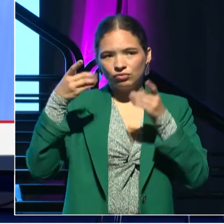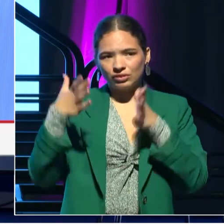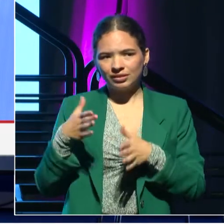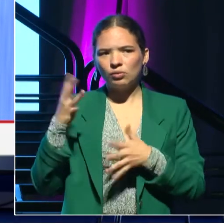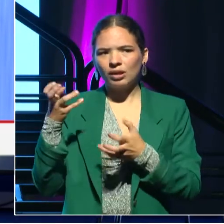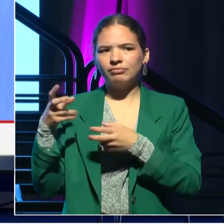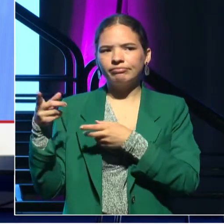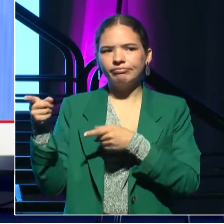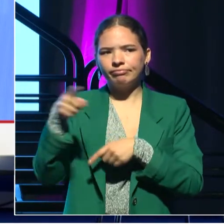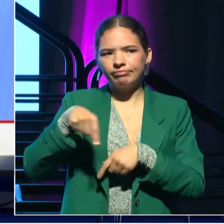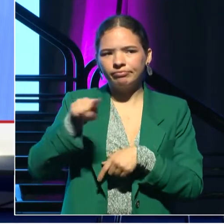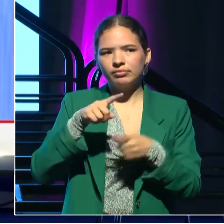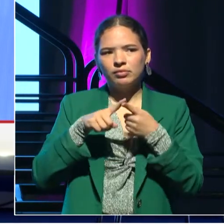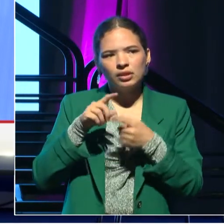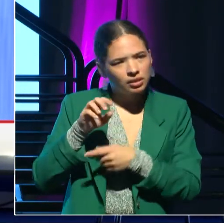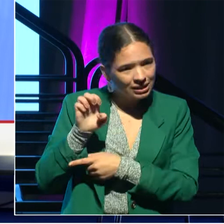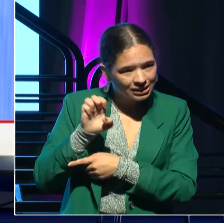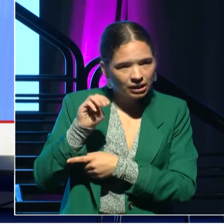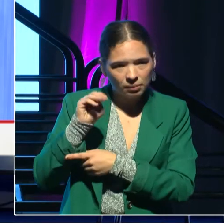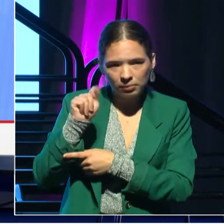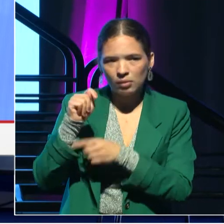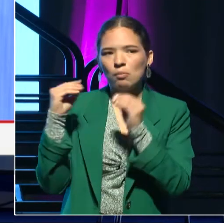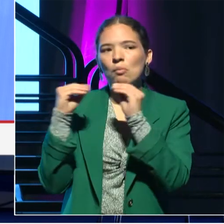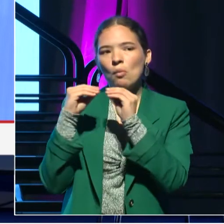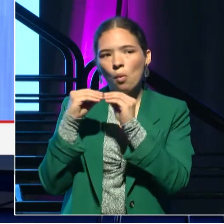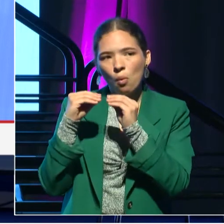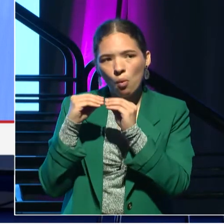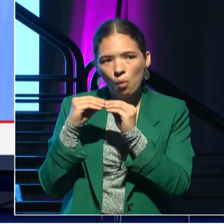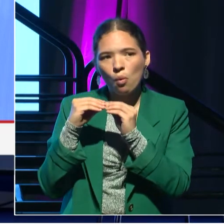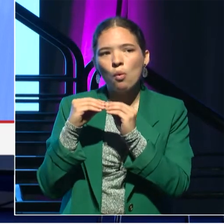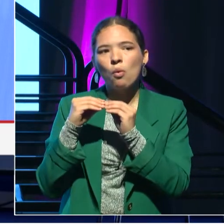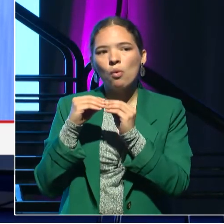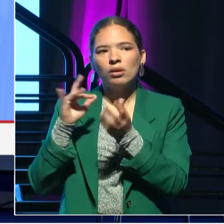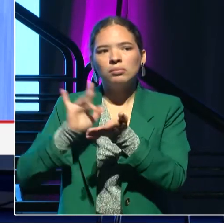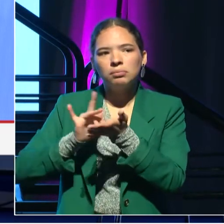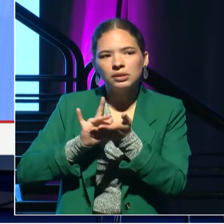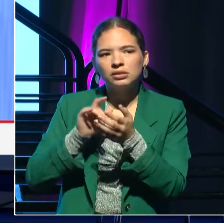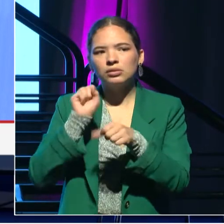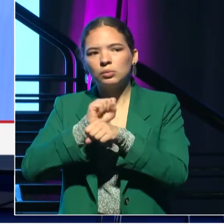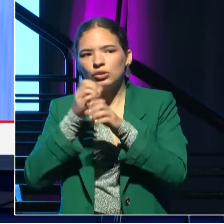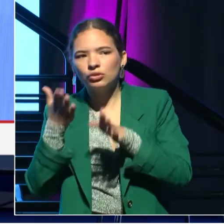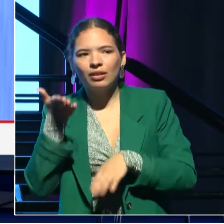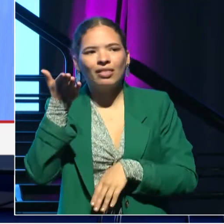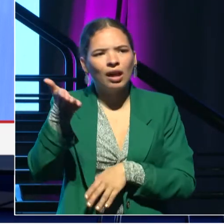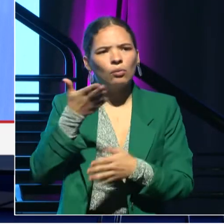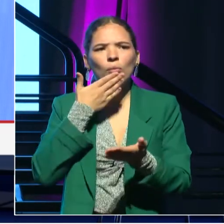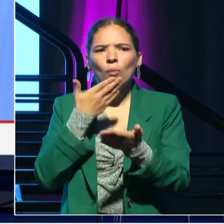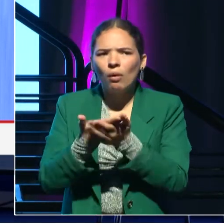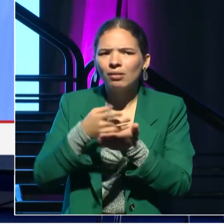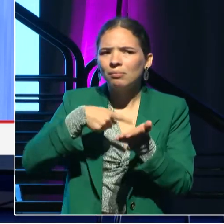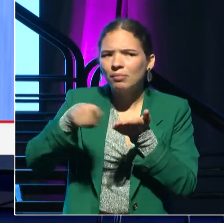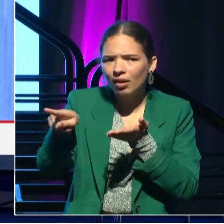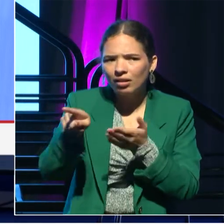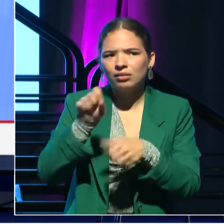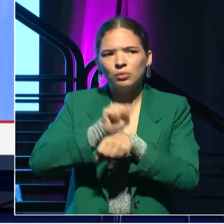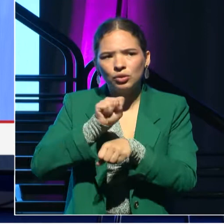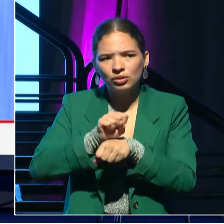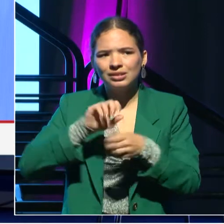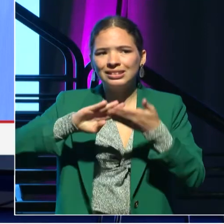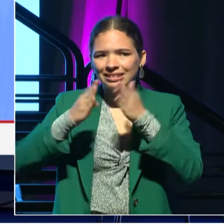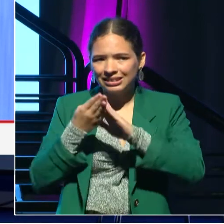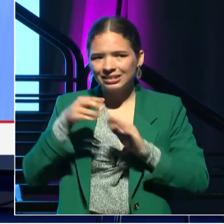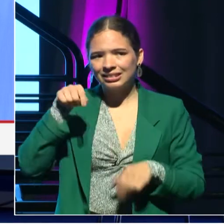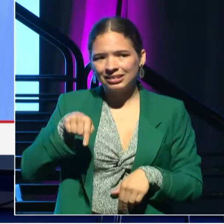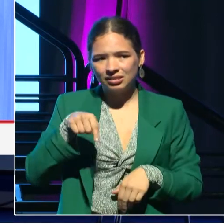and paramedics in our city for good paying jobs. And we want to make sure that more people who were born and